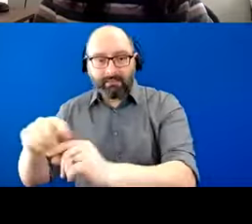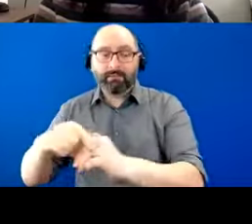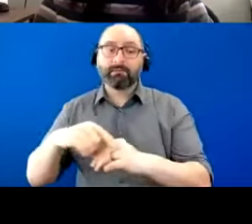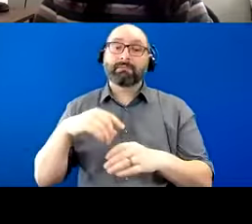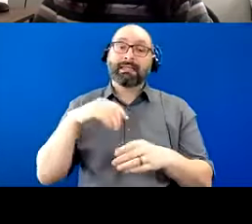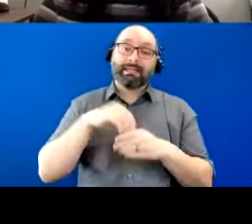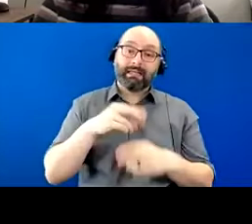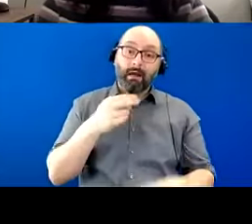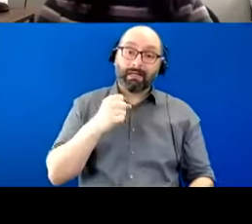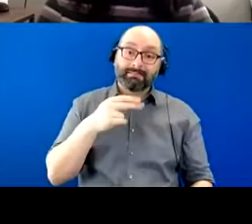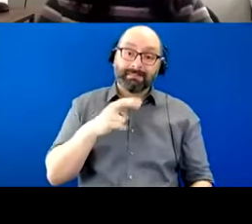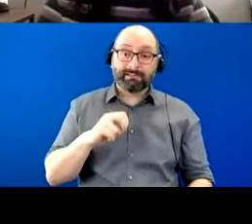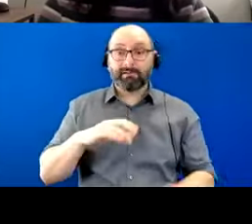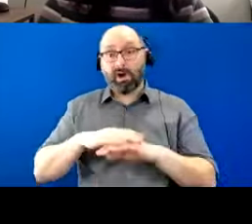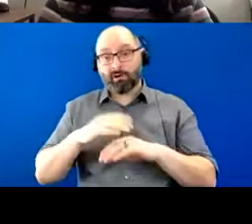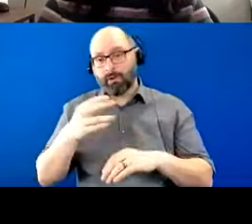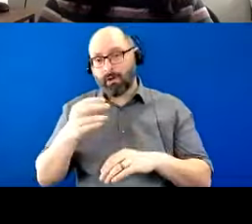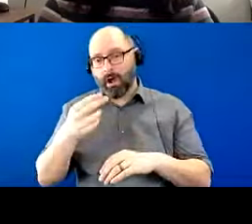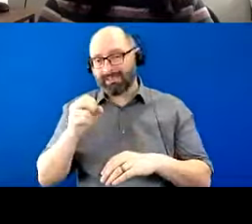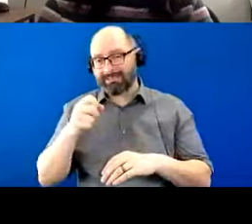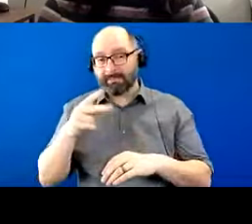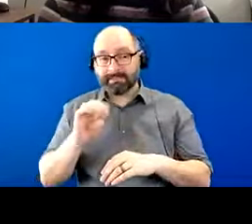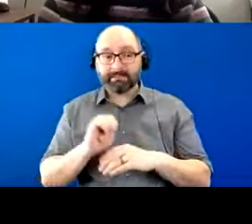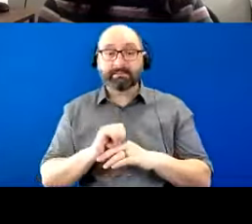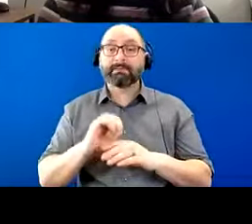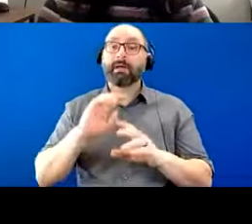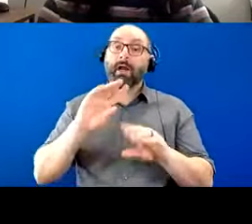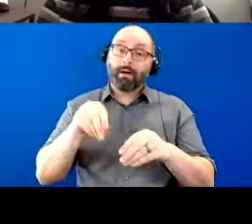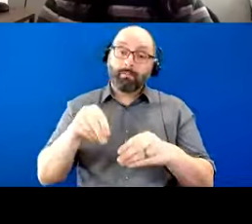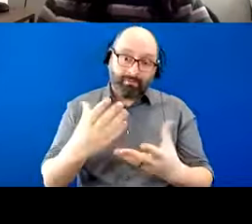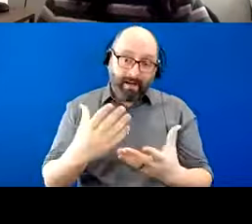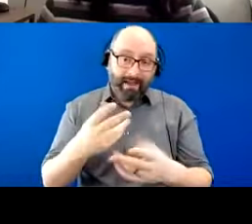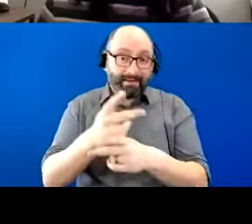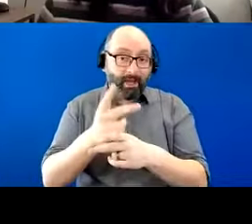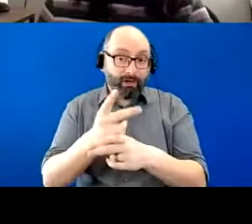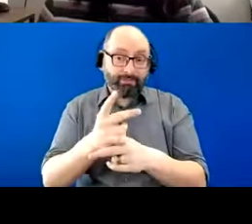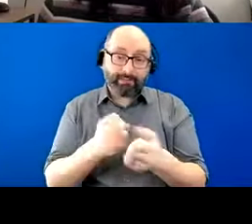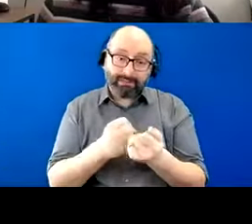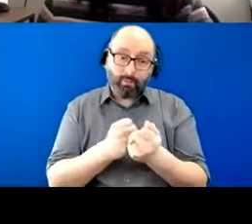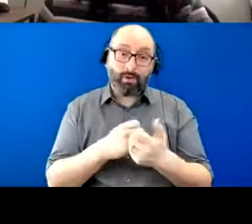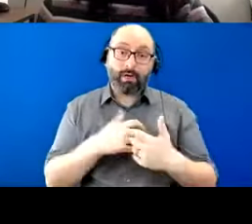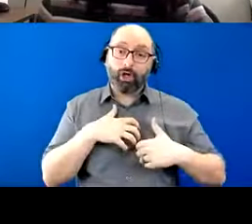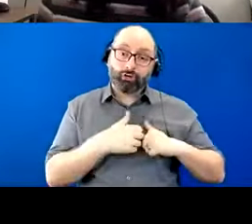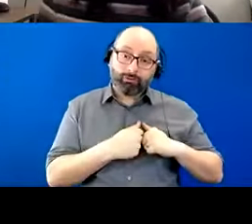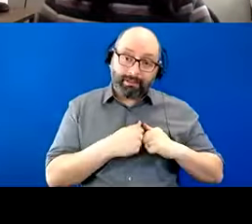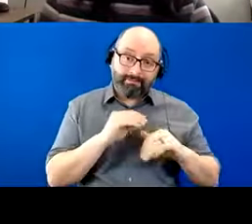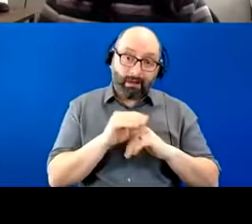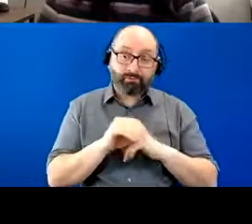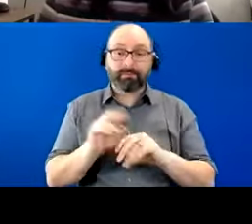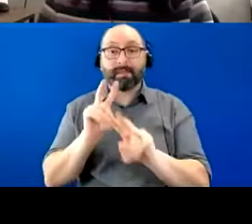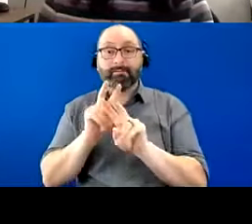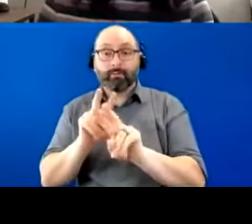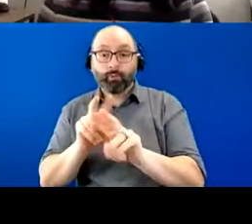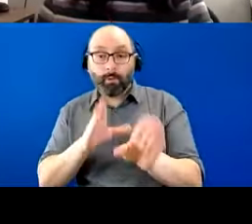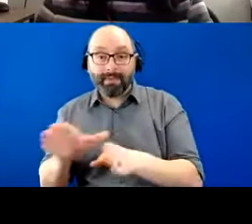hospice. We want to continue providing caregiver support with grief counseling and funeral planning. So luckily, I think our caregiver,